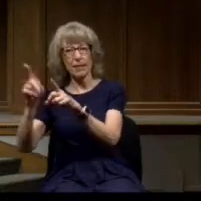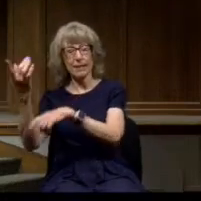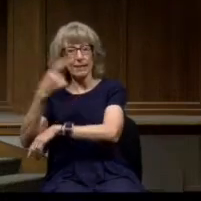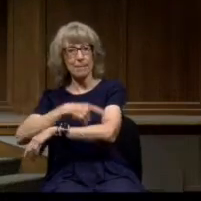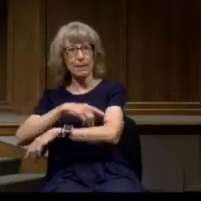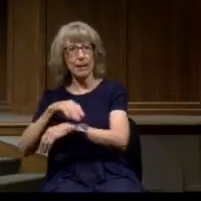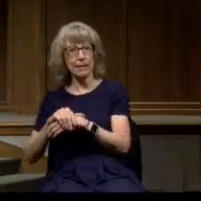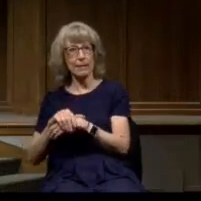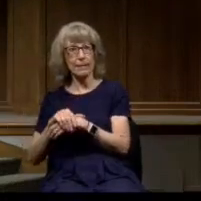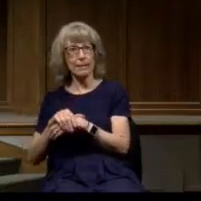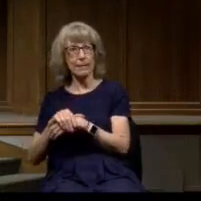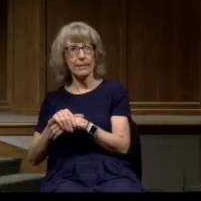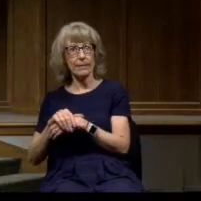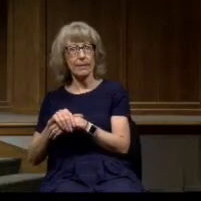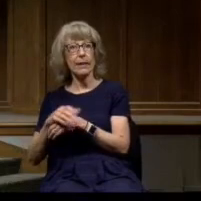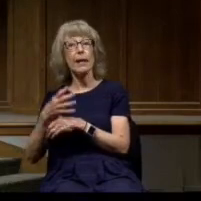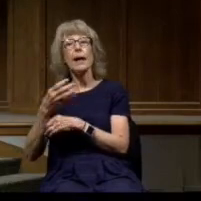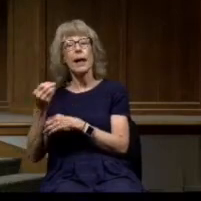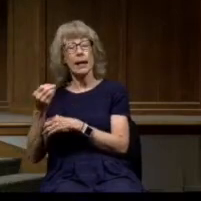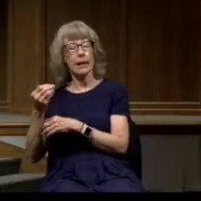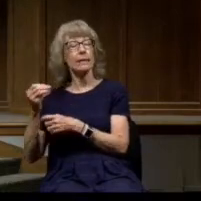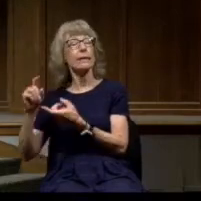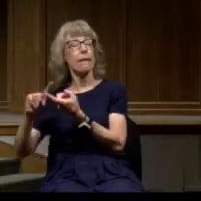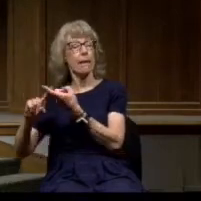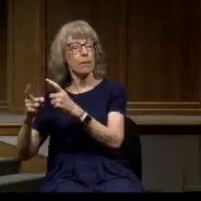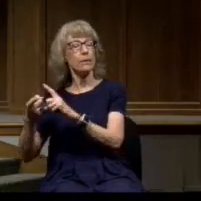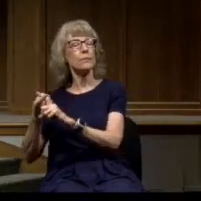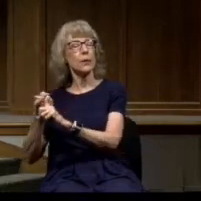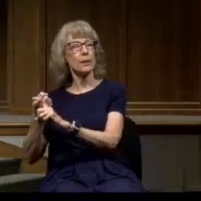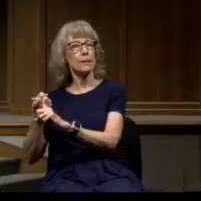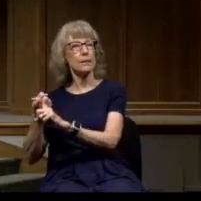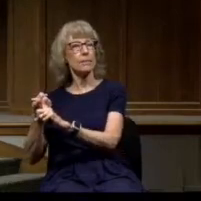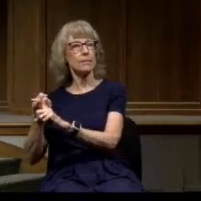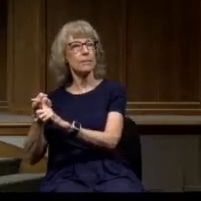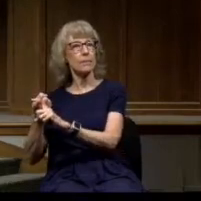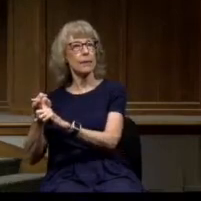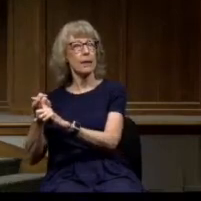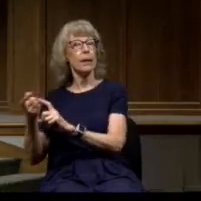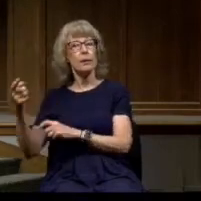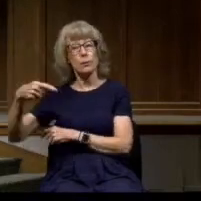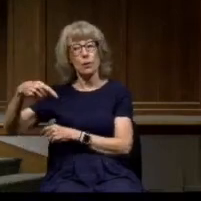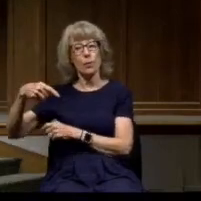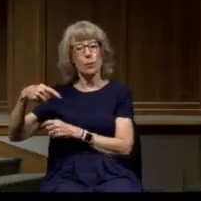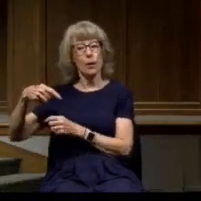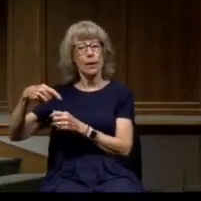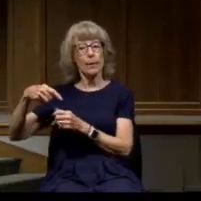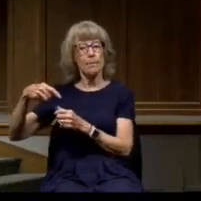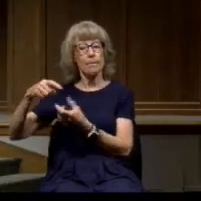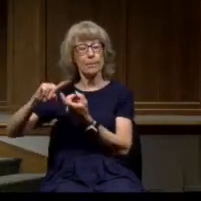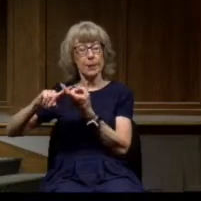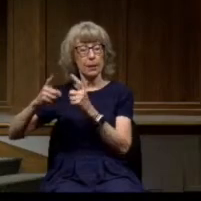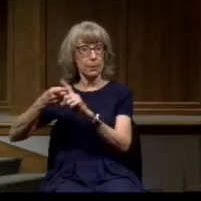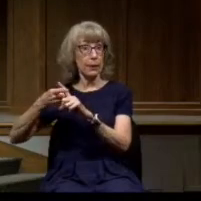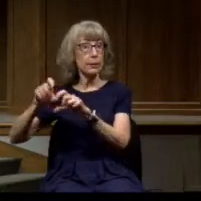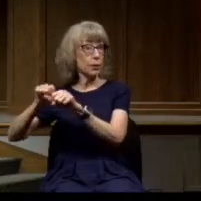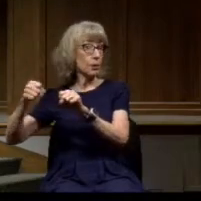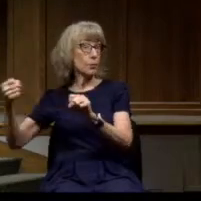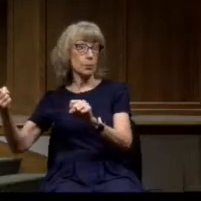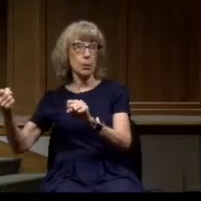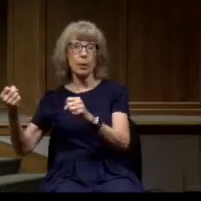that, as far as putting their relationship back together, then guess what? I think we could do. We could do that